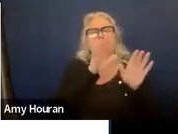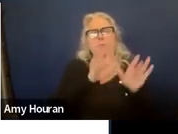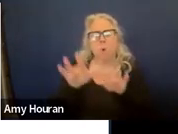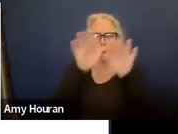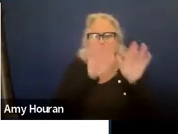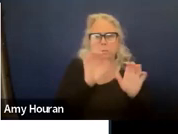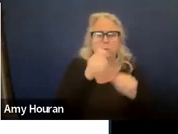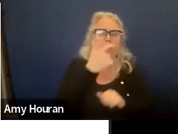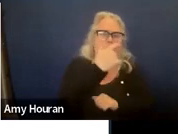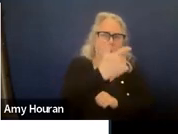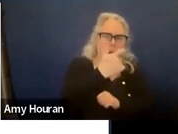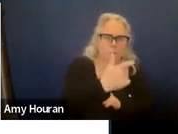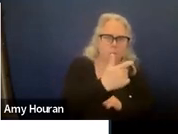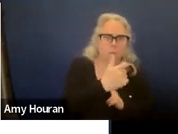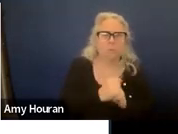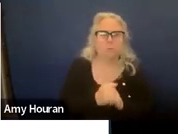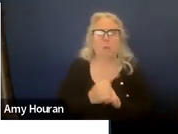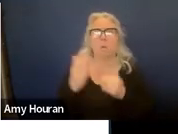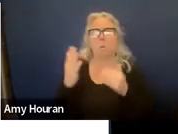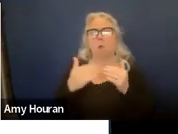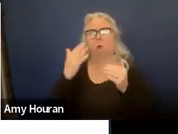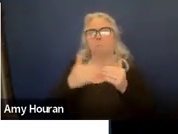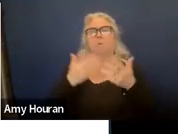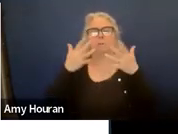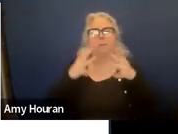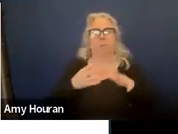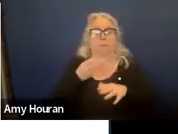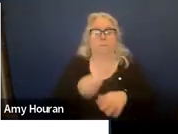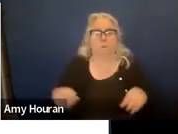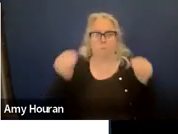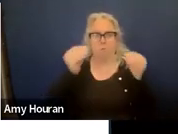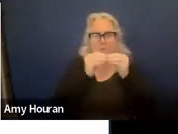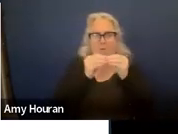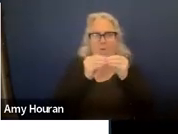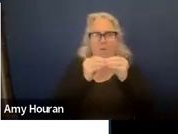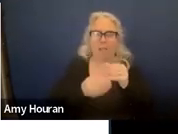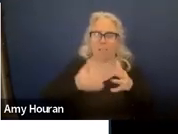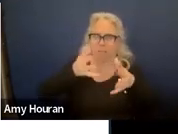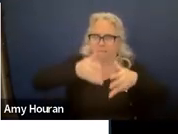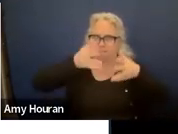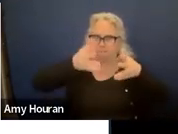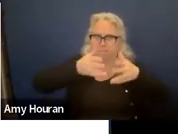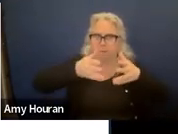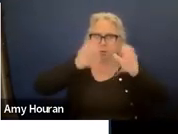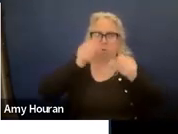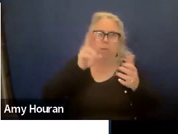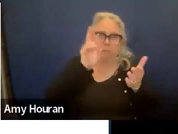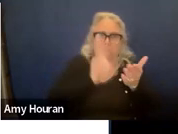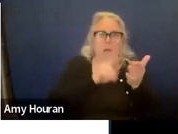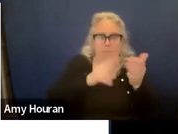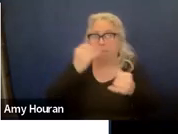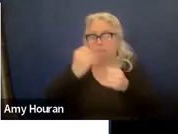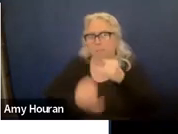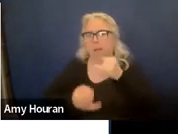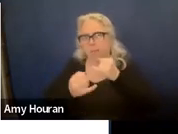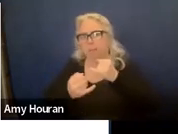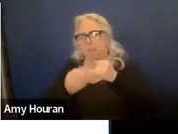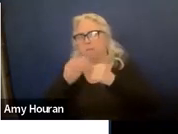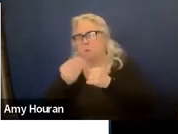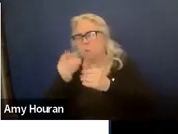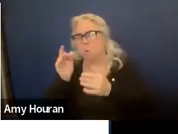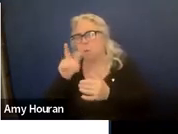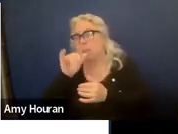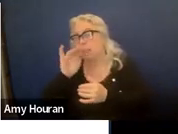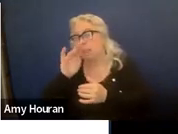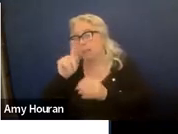recordings, and we're almost at the end. We have a few more left, so you could sign up at those last few links